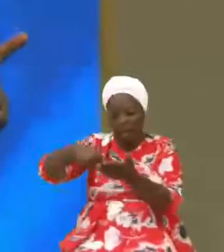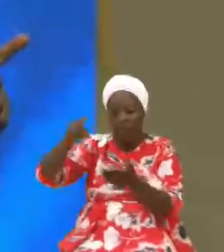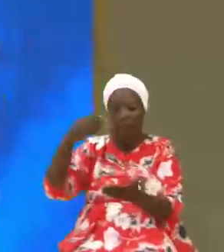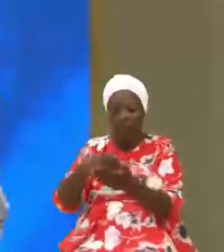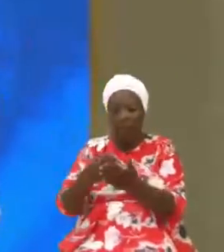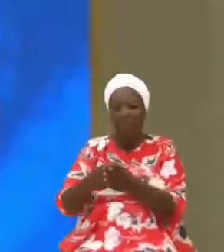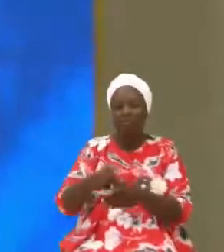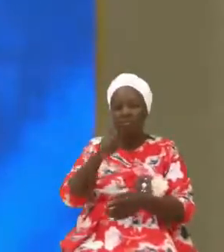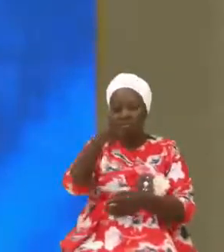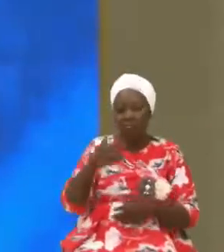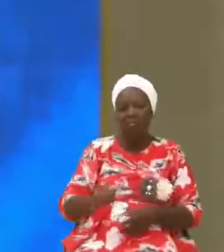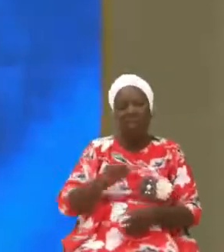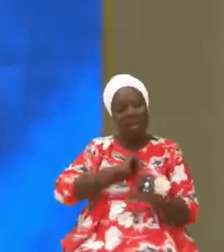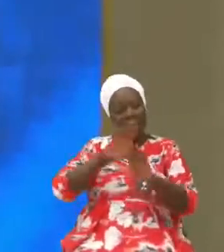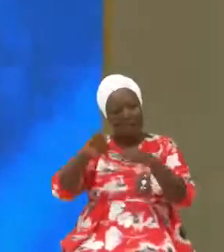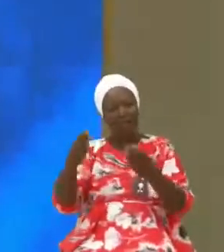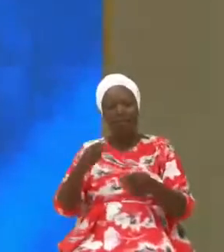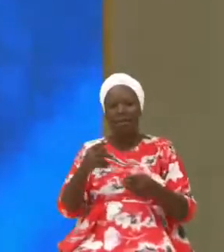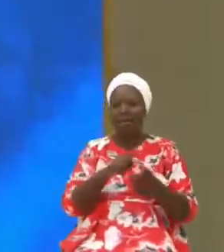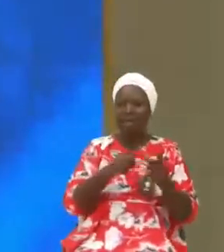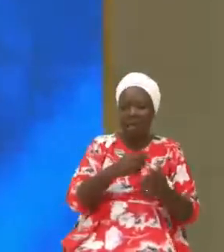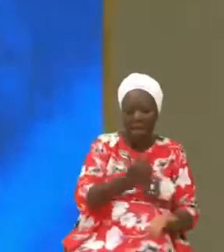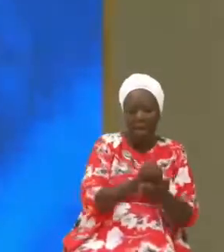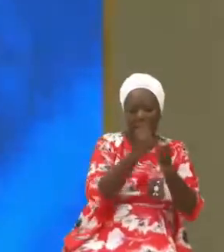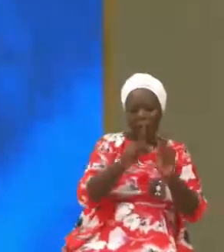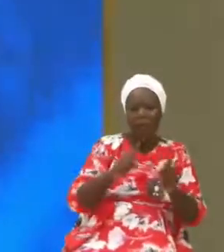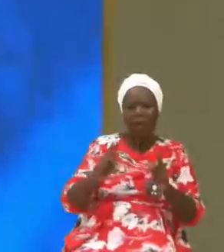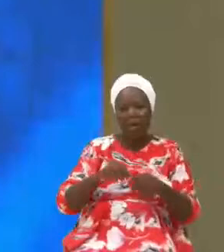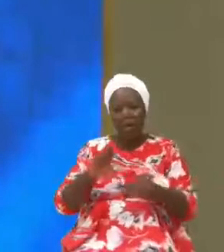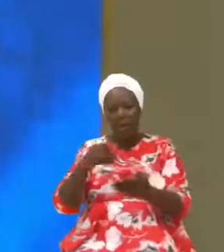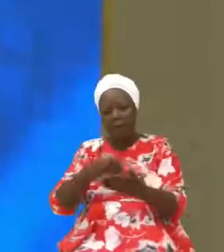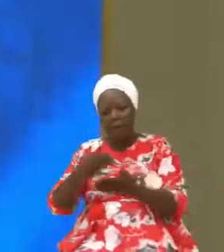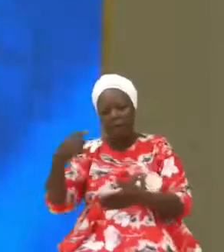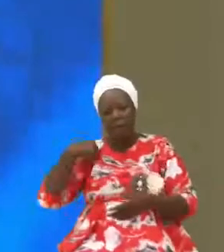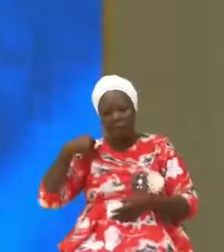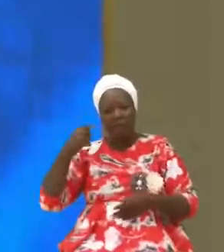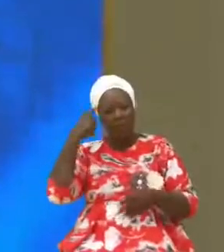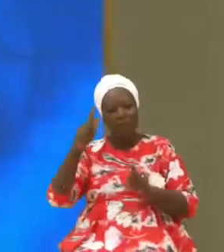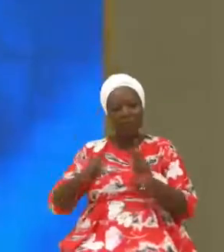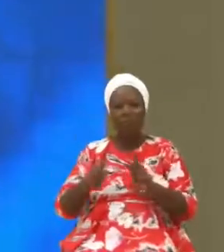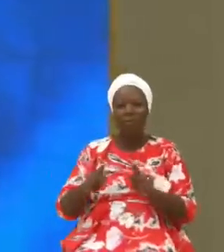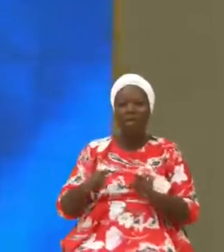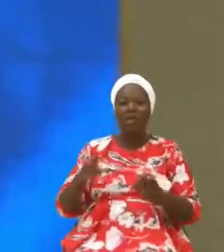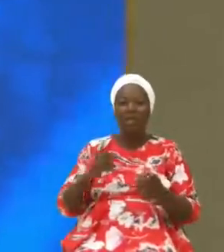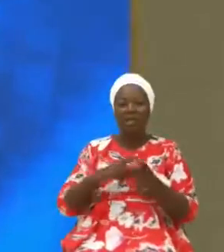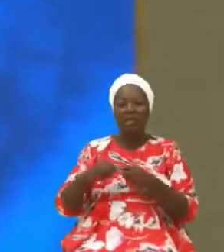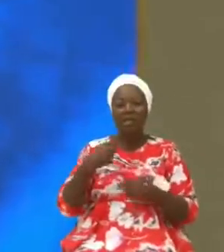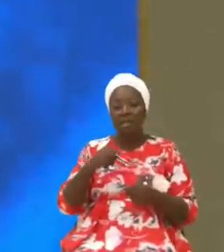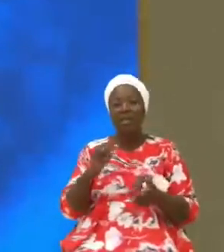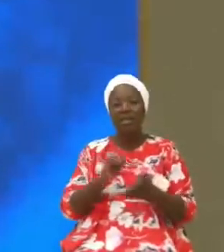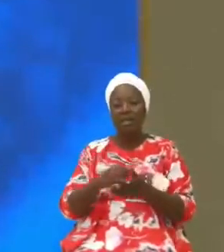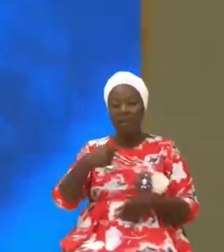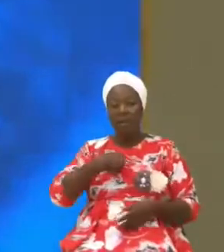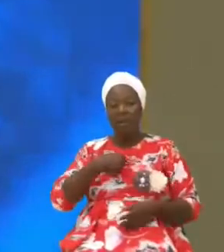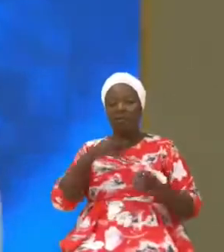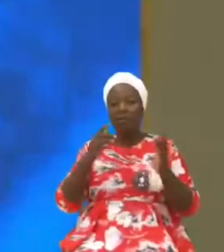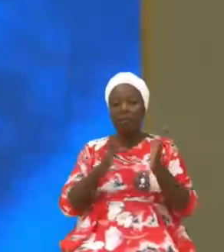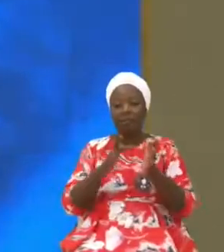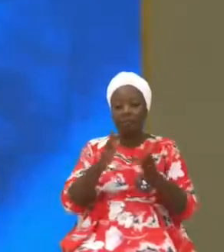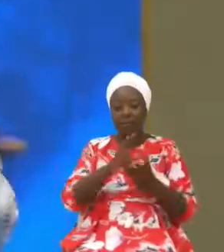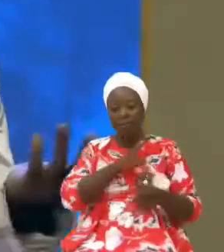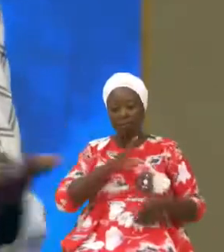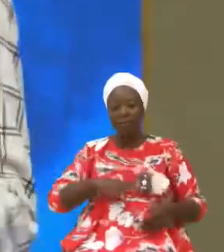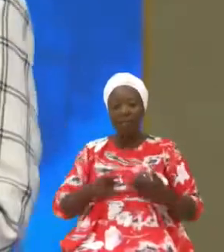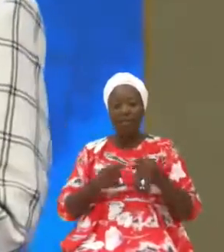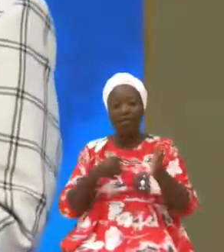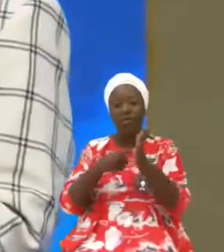you're saved. It says, I obtained mercy, that in me first Jesus Christ